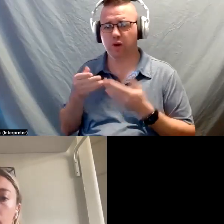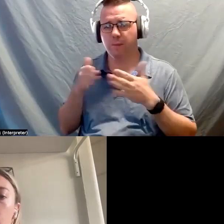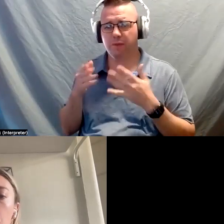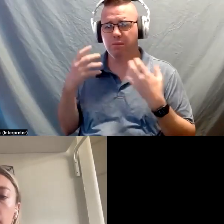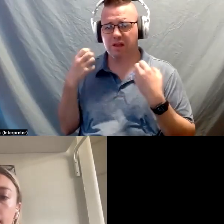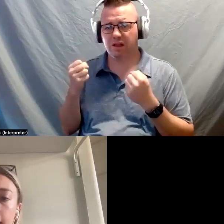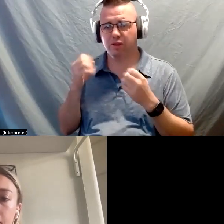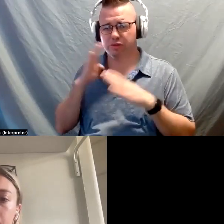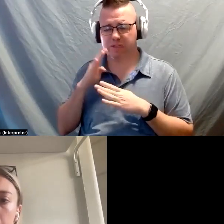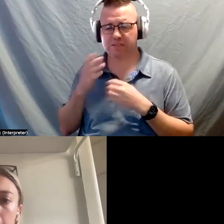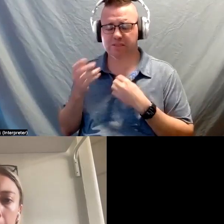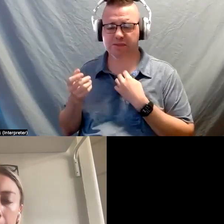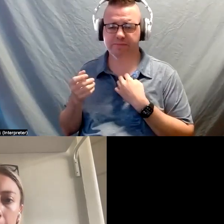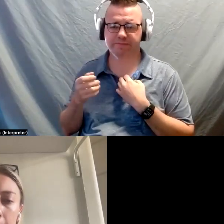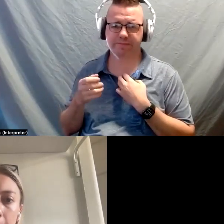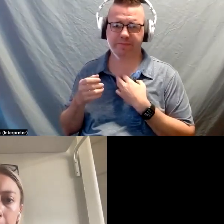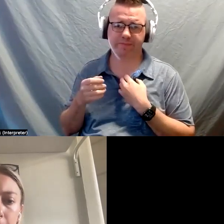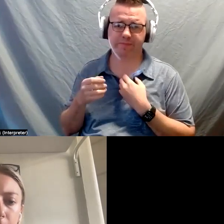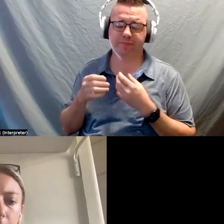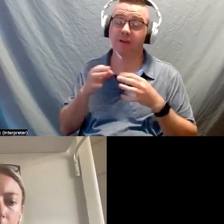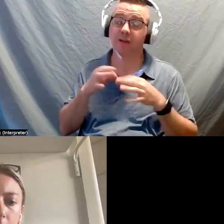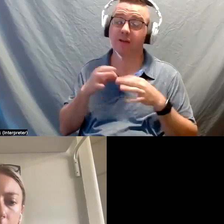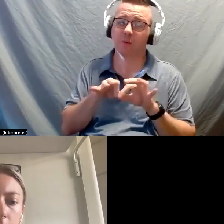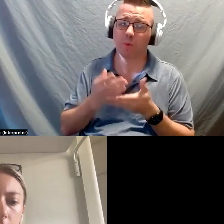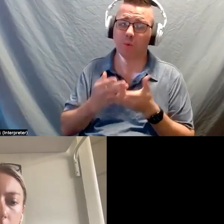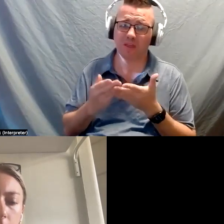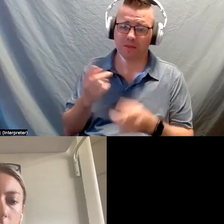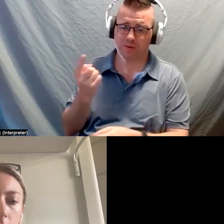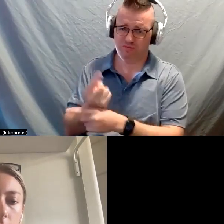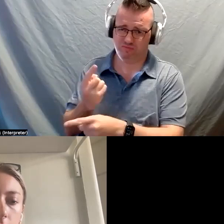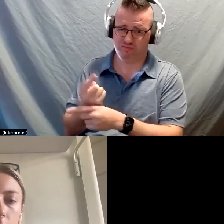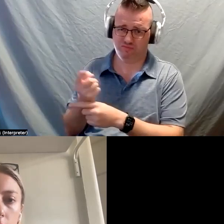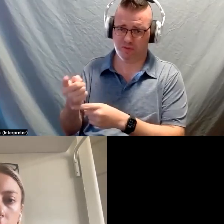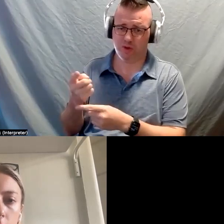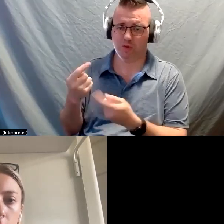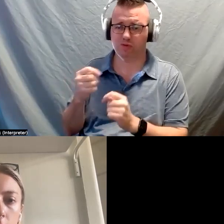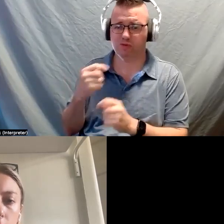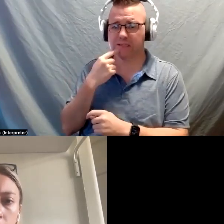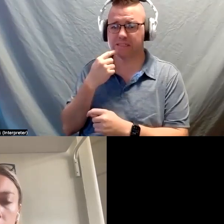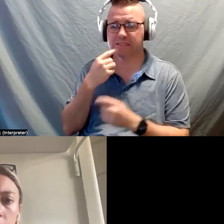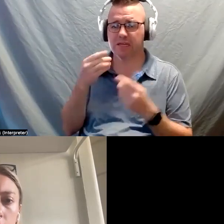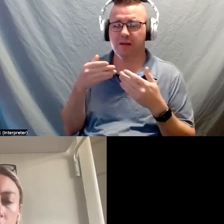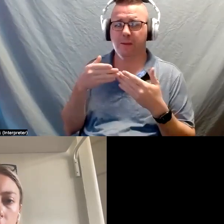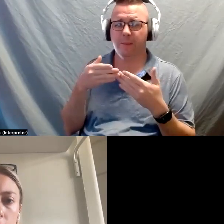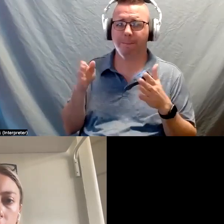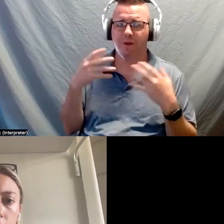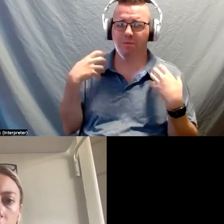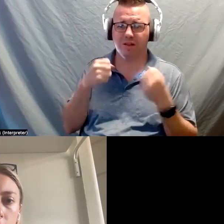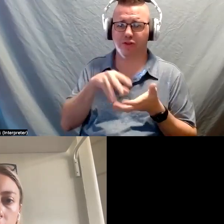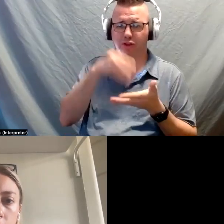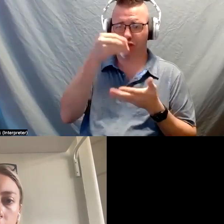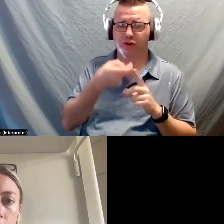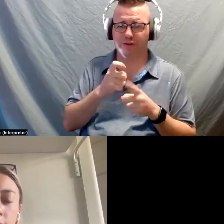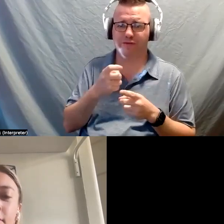individual and for the public? The important thing, as you're implying, is that public health learns from the experiences